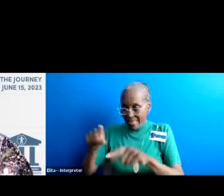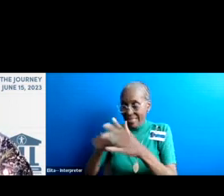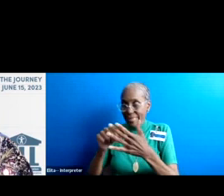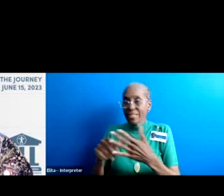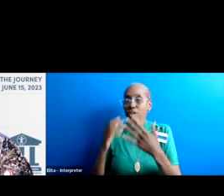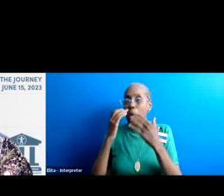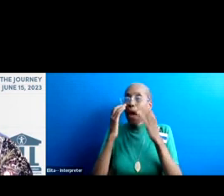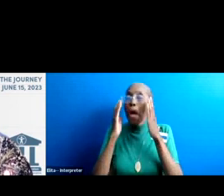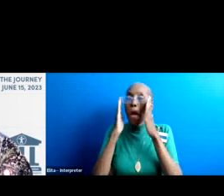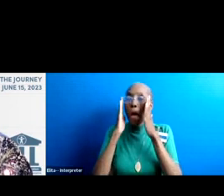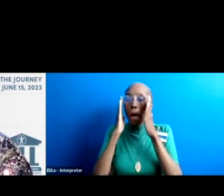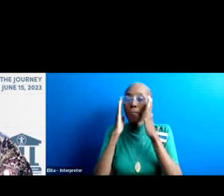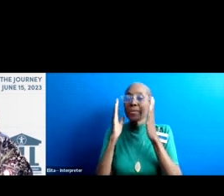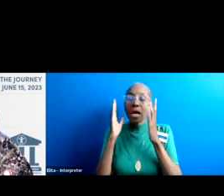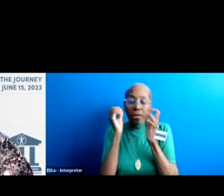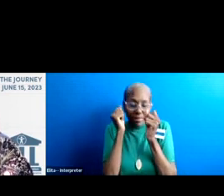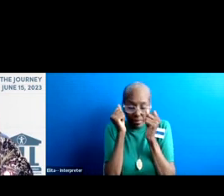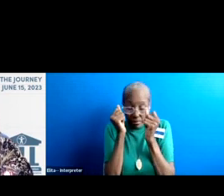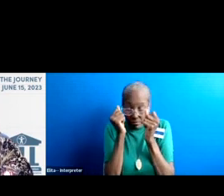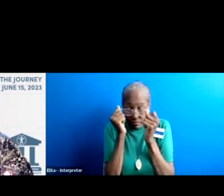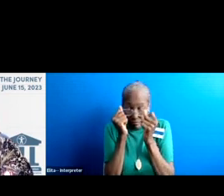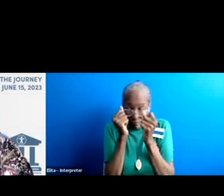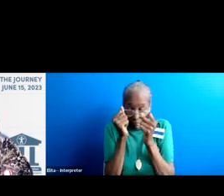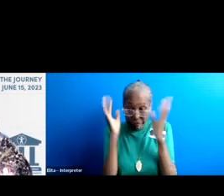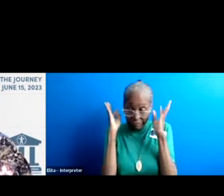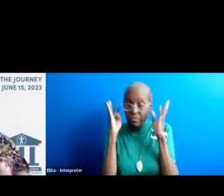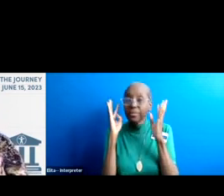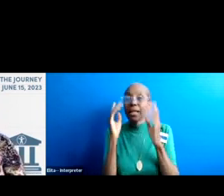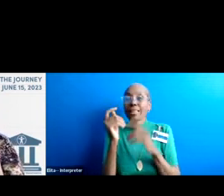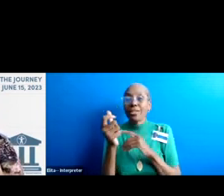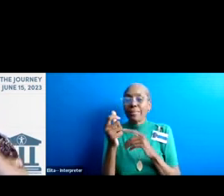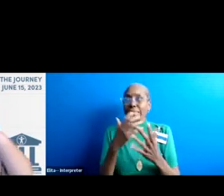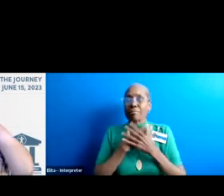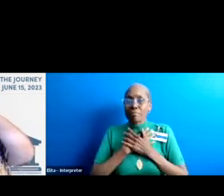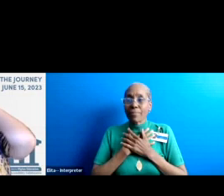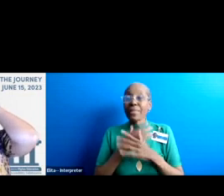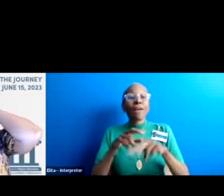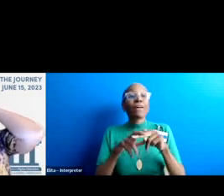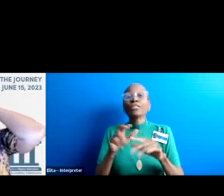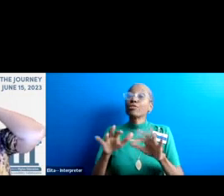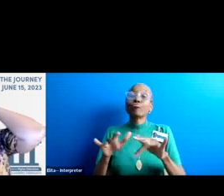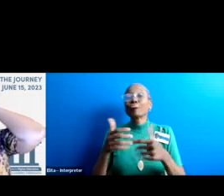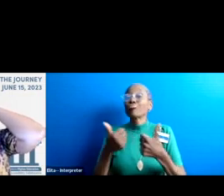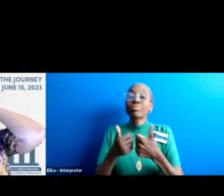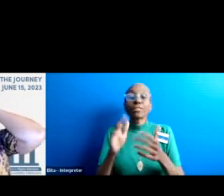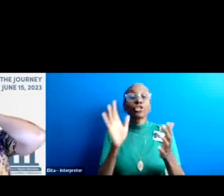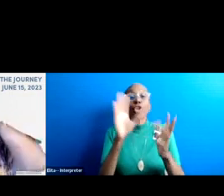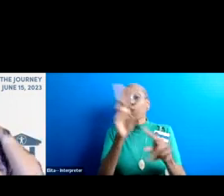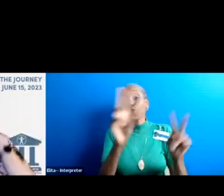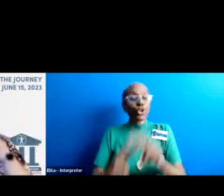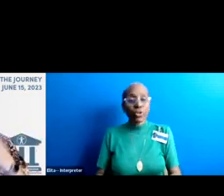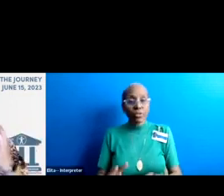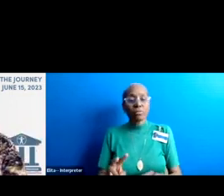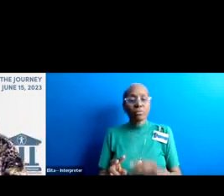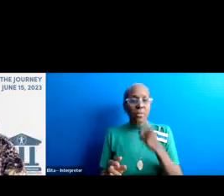page, the hair on the back of my neck stands up just a little bit. So if I just sit back and I do a quick, just look over the